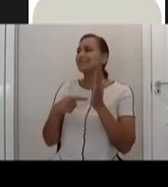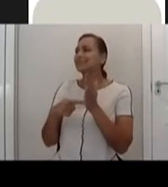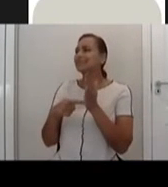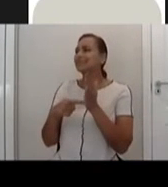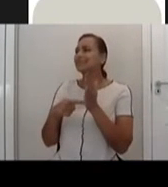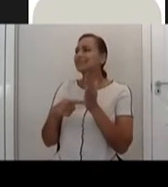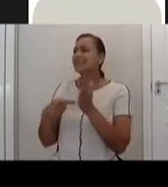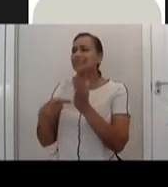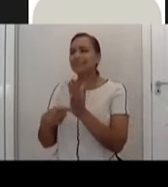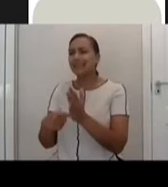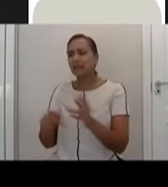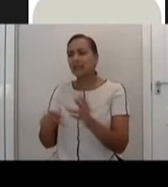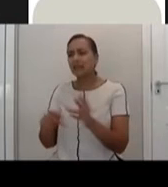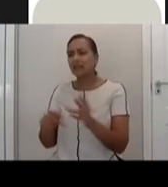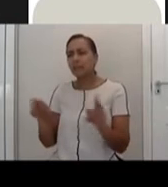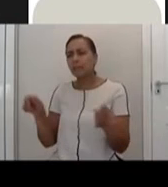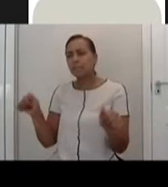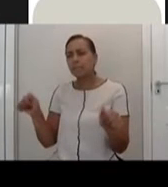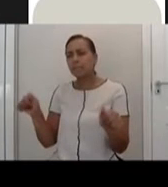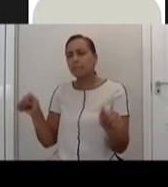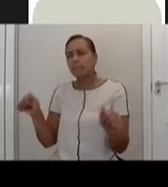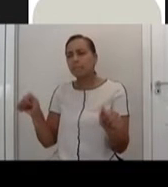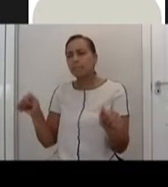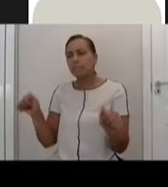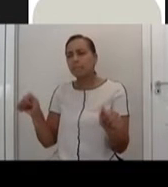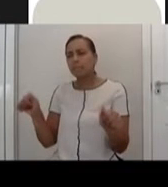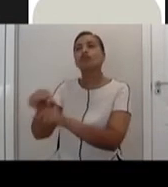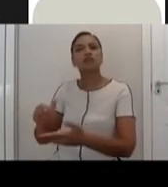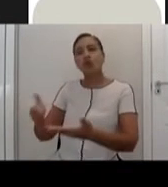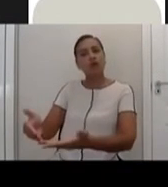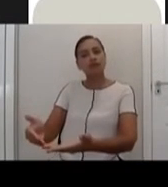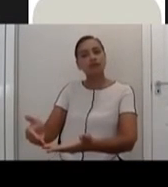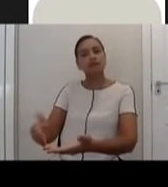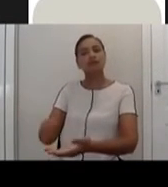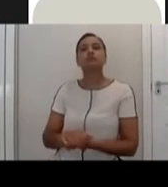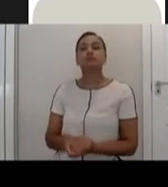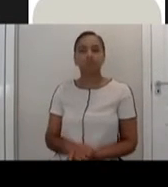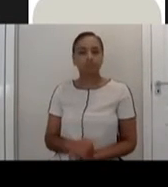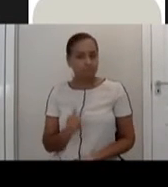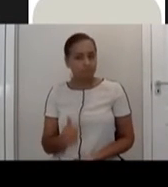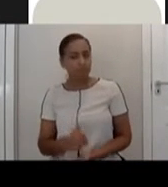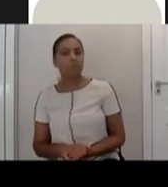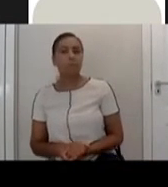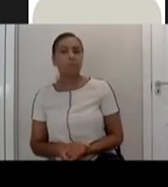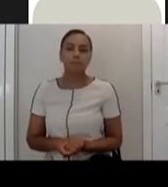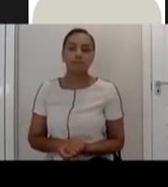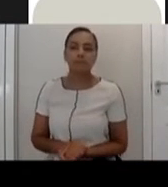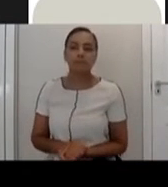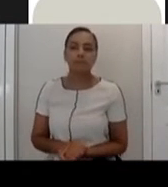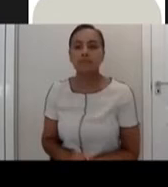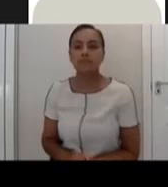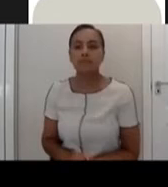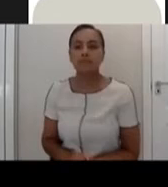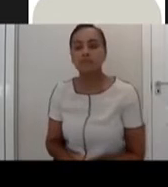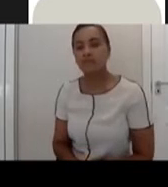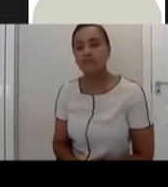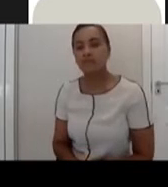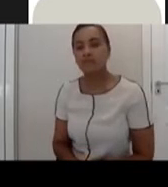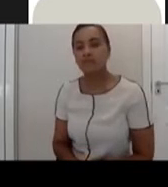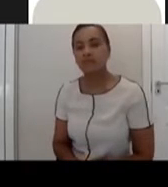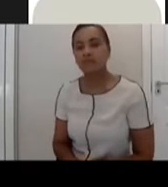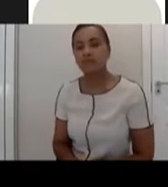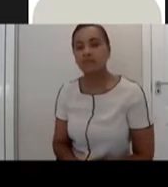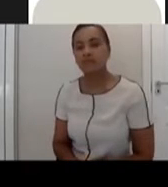test and trace? I've seen different wording now. It is test, track and trace. Okay. How long